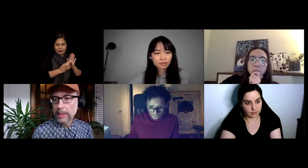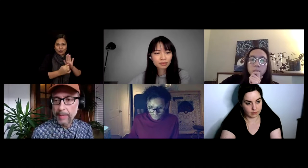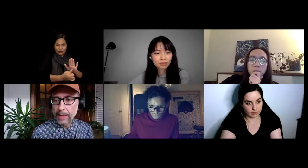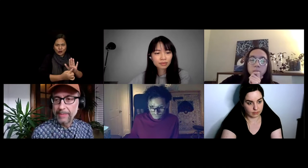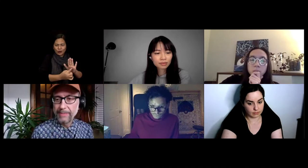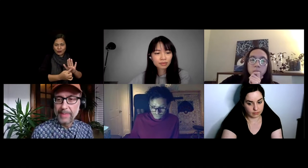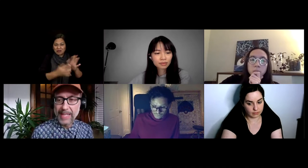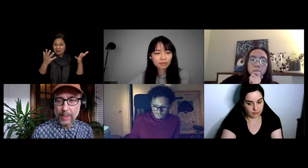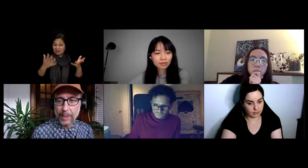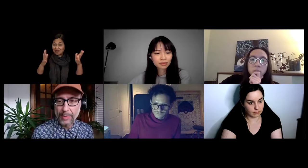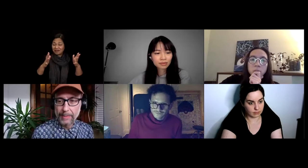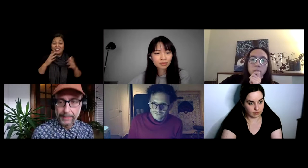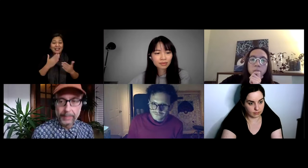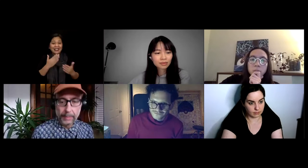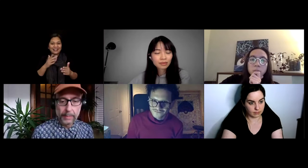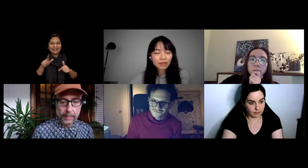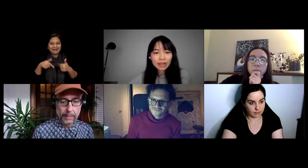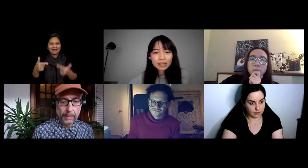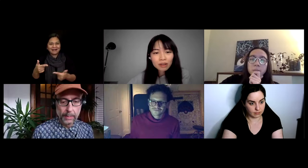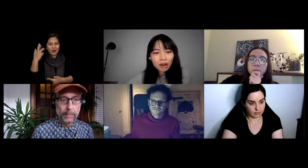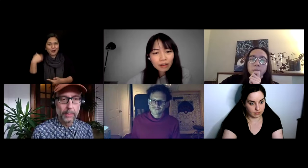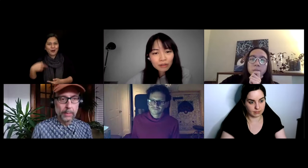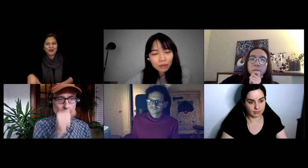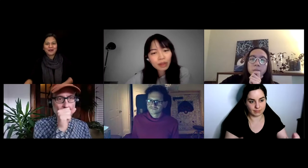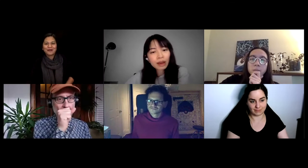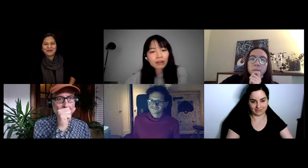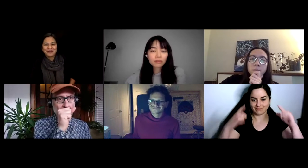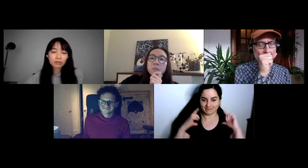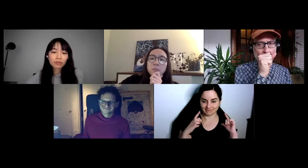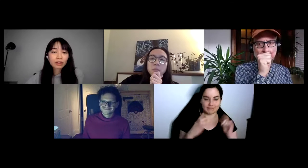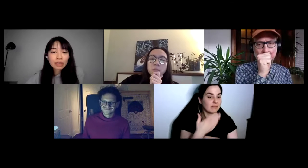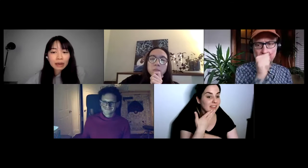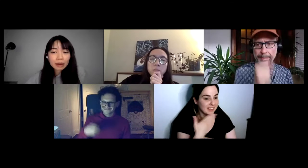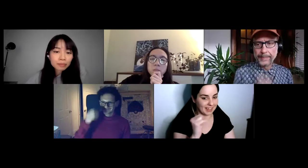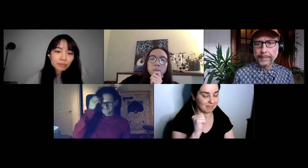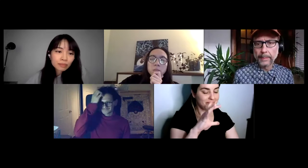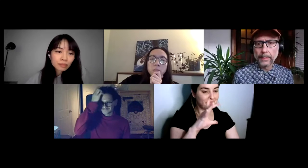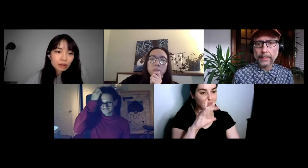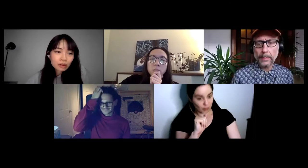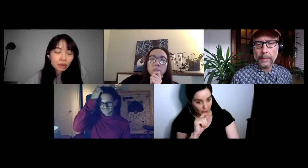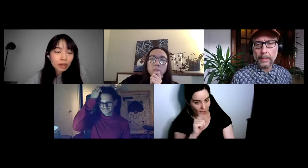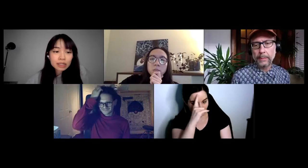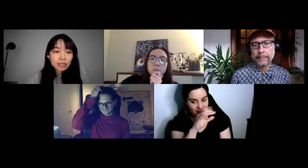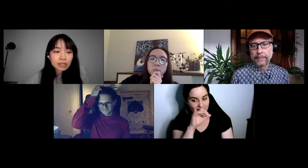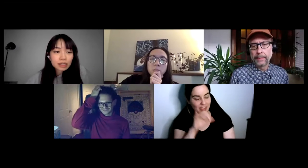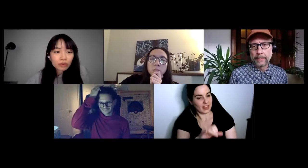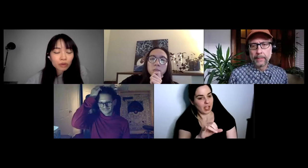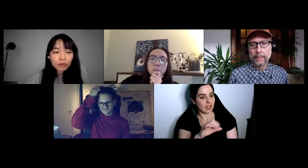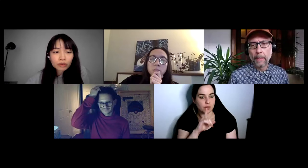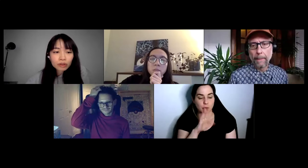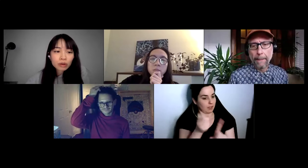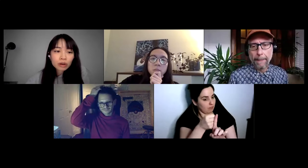I'll stop there, but thanks so much. Thanks, Scott, for that very great and